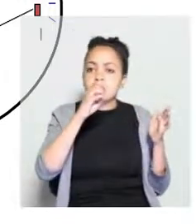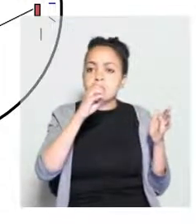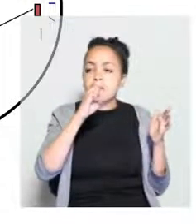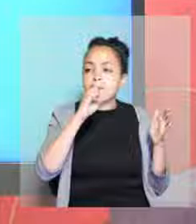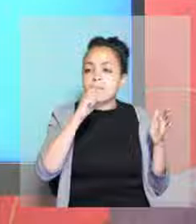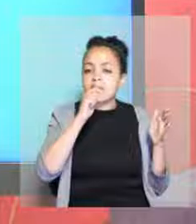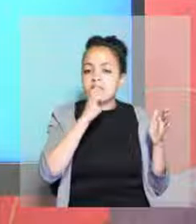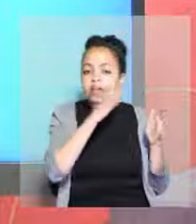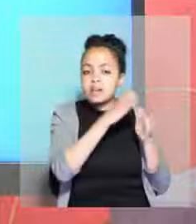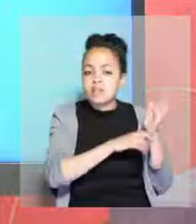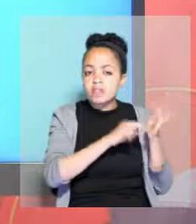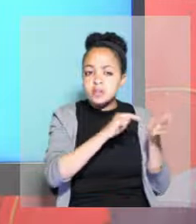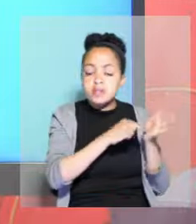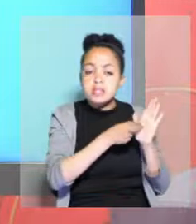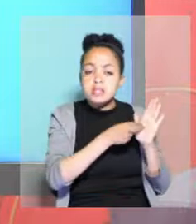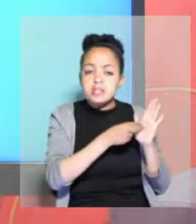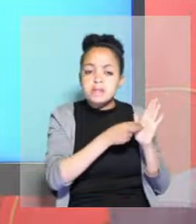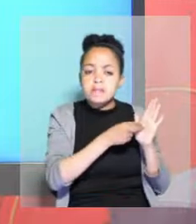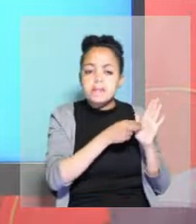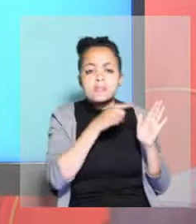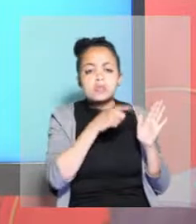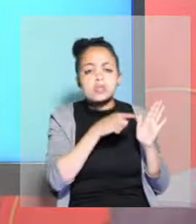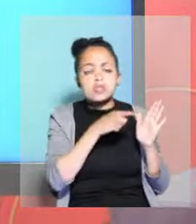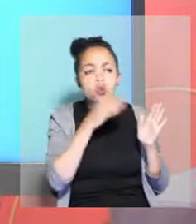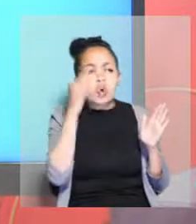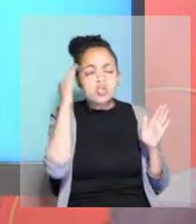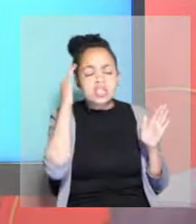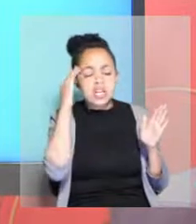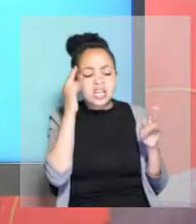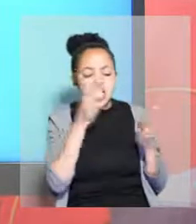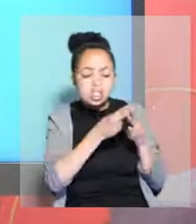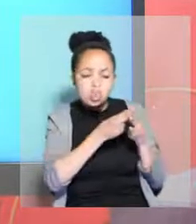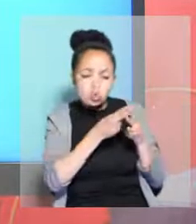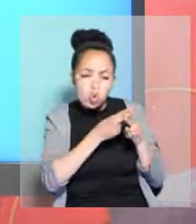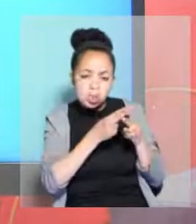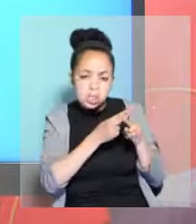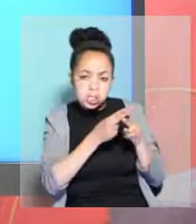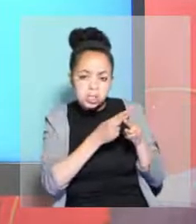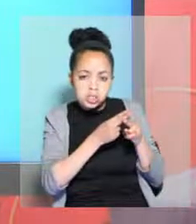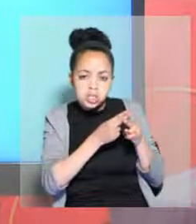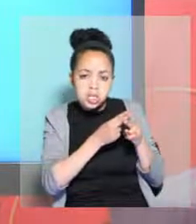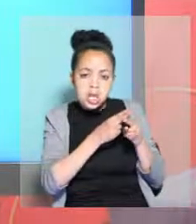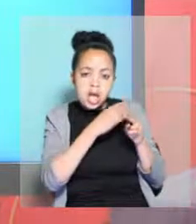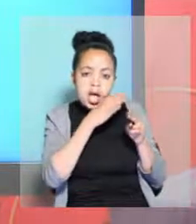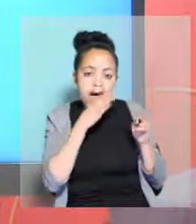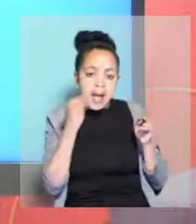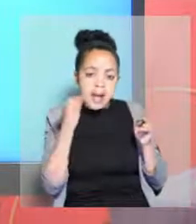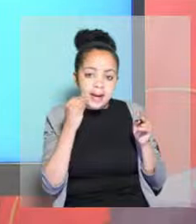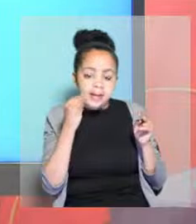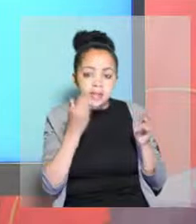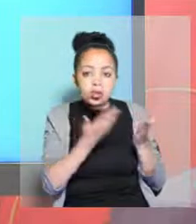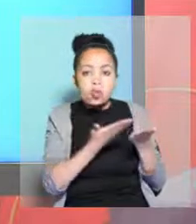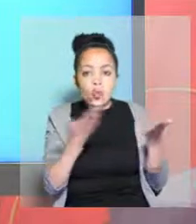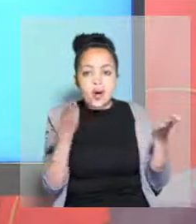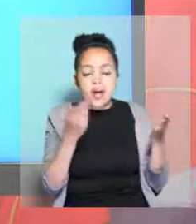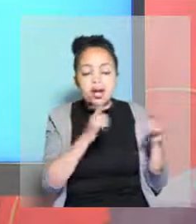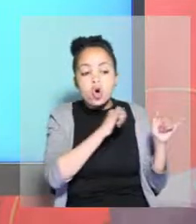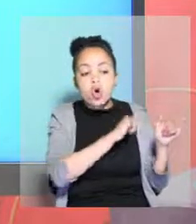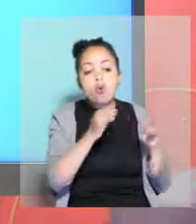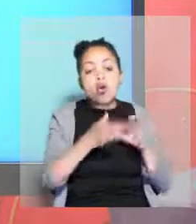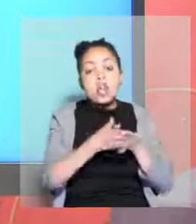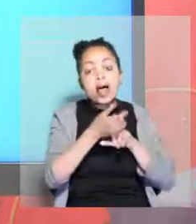it is phase of meiosis, which is considered as the shortest one. And again, when